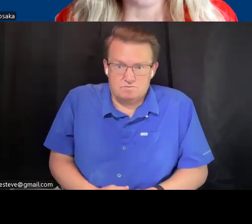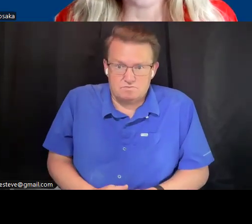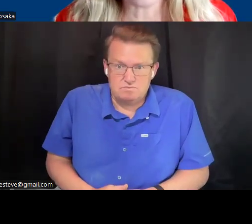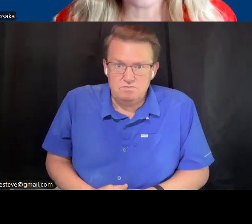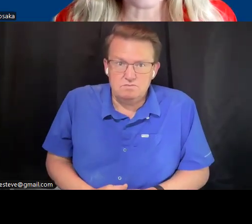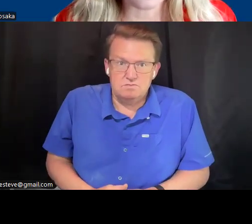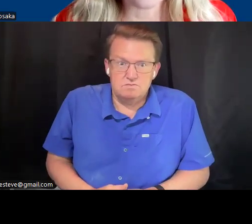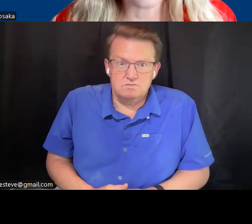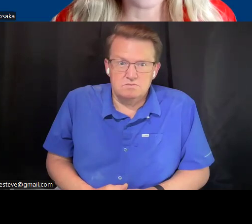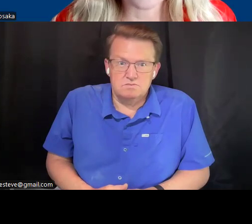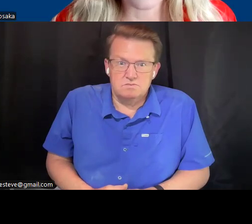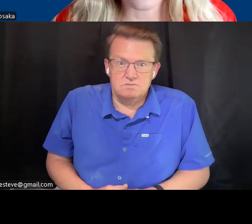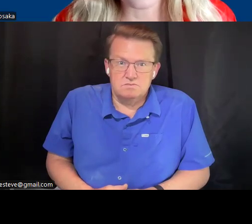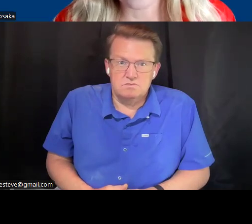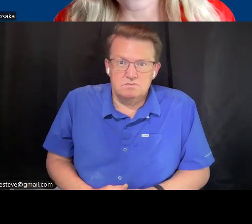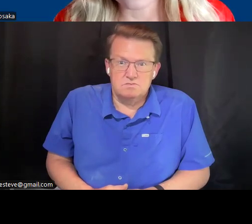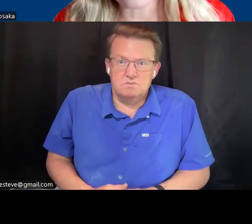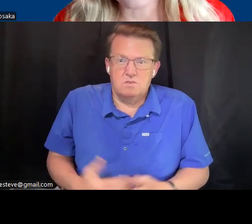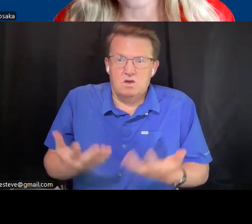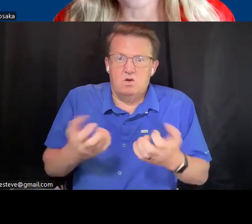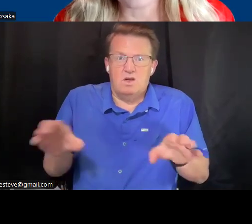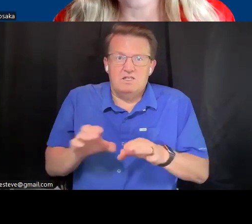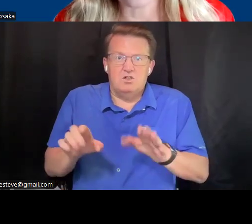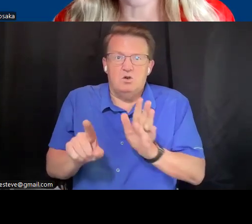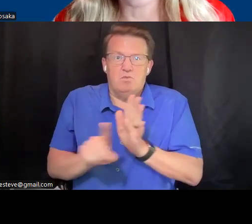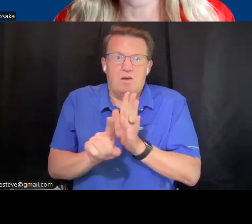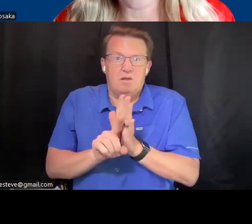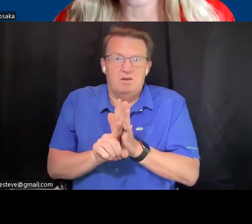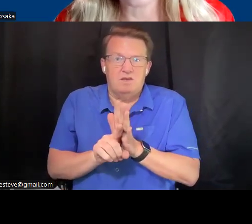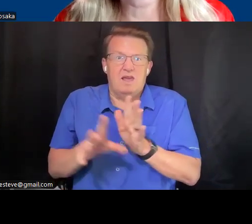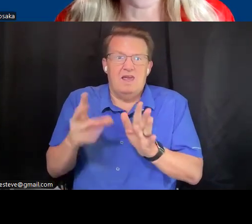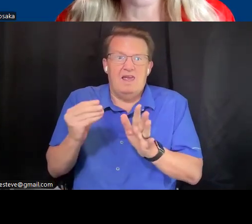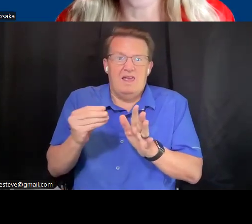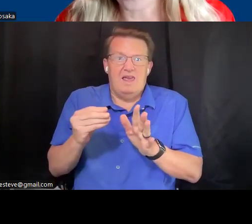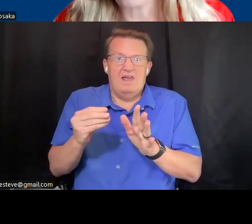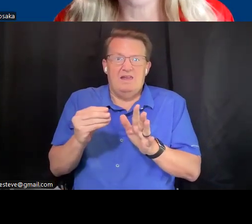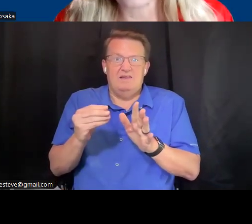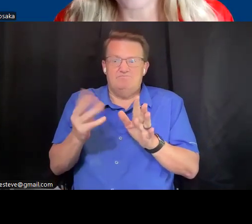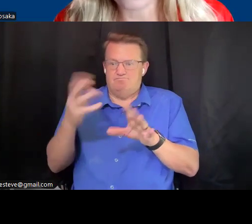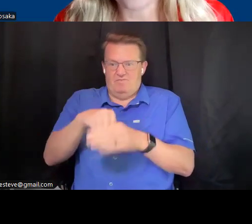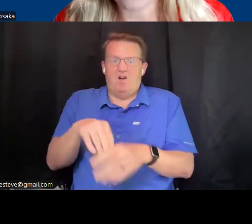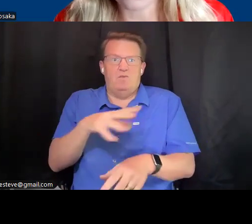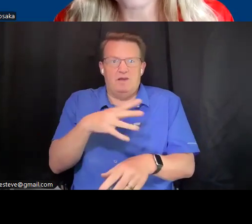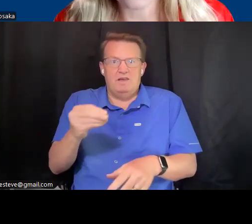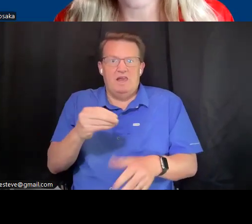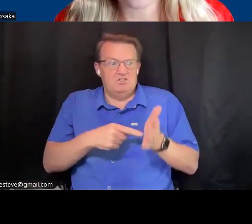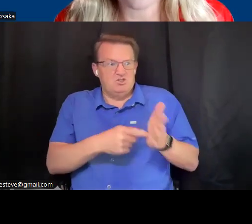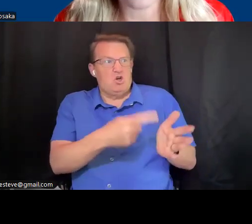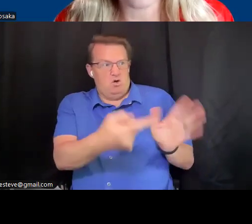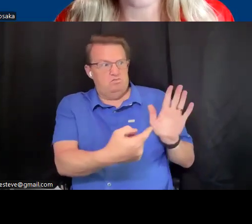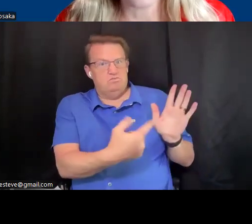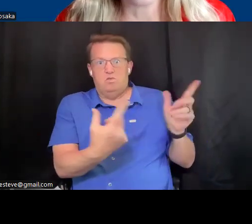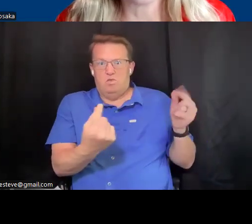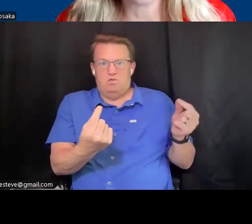We want to continue to do public engagement and continue to maintain our transparency on all of these bodies of work, not just the